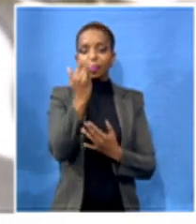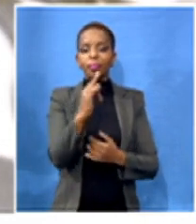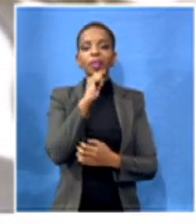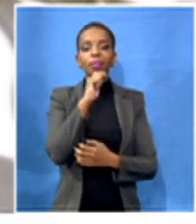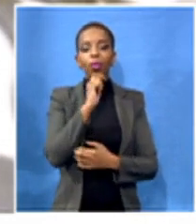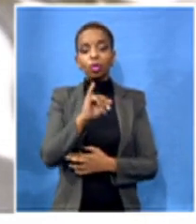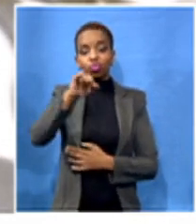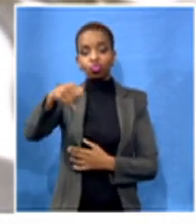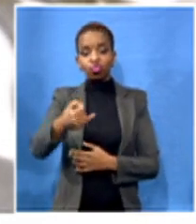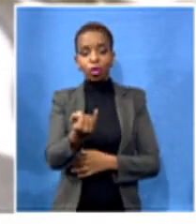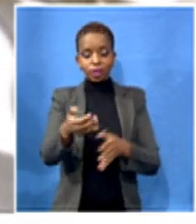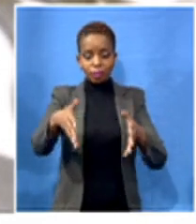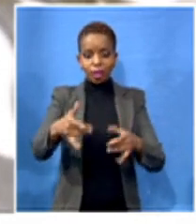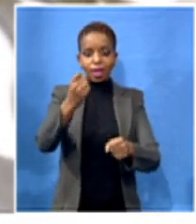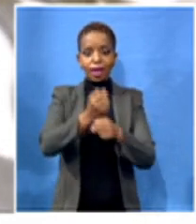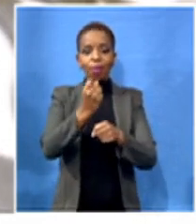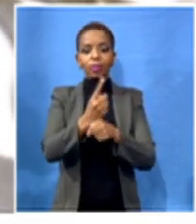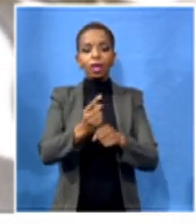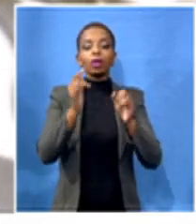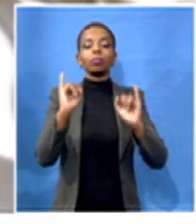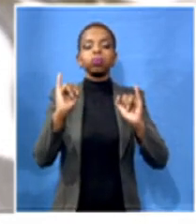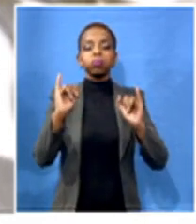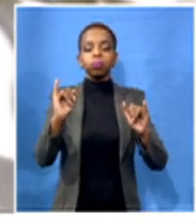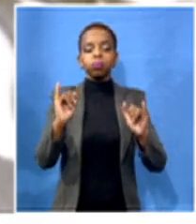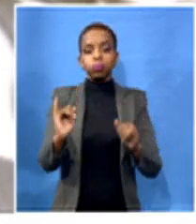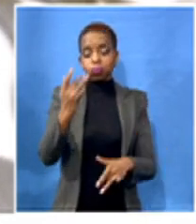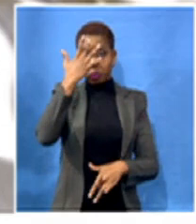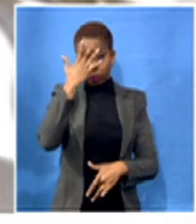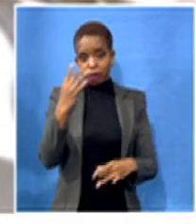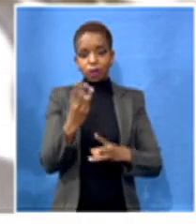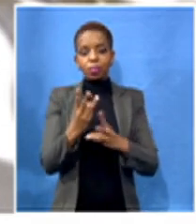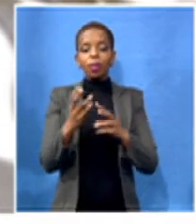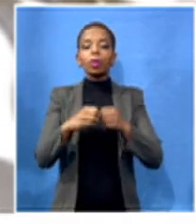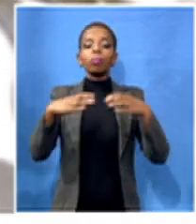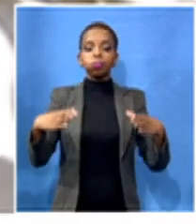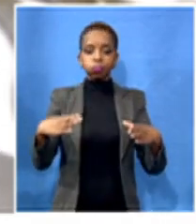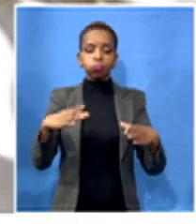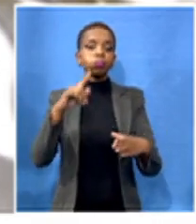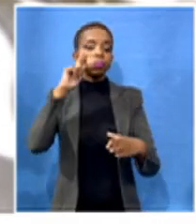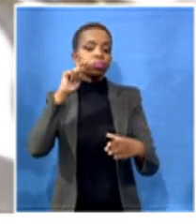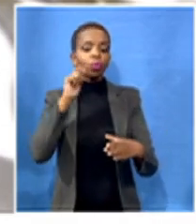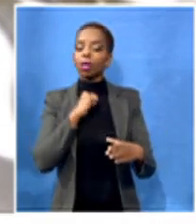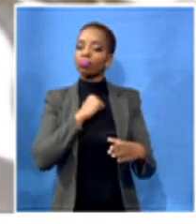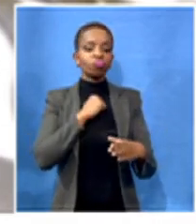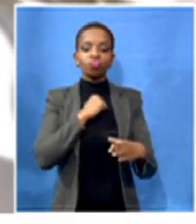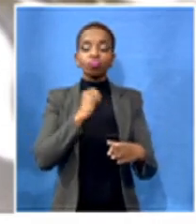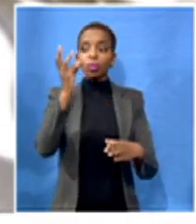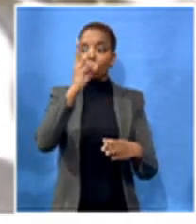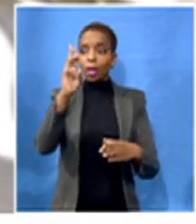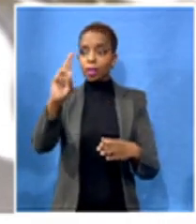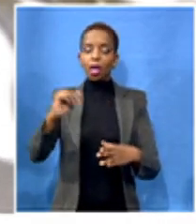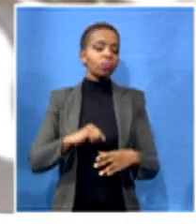is actually a hotspot. Swana is not, I believe, and the West Rand is not. So you need to